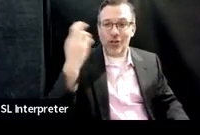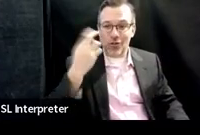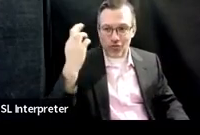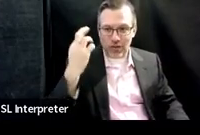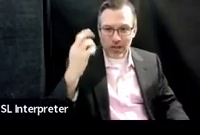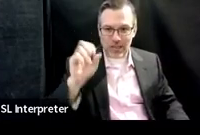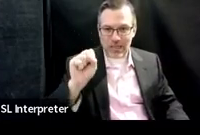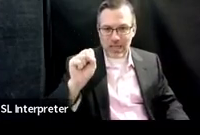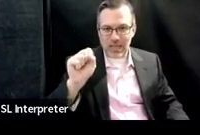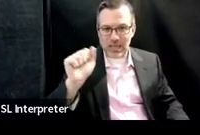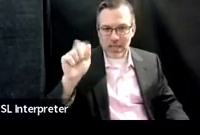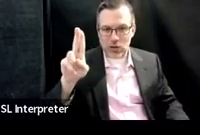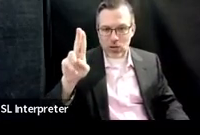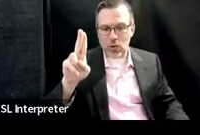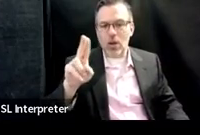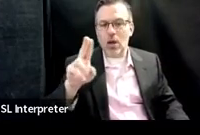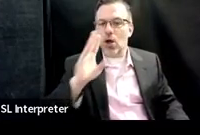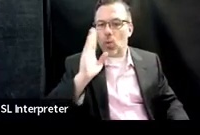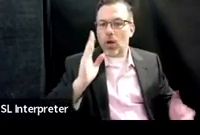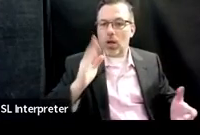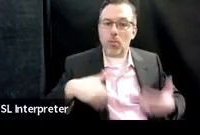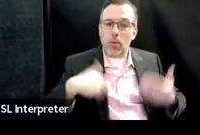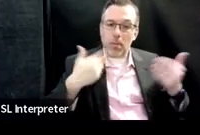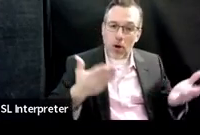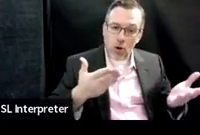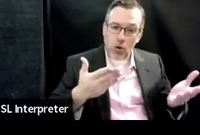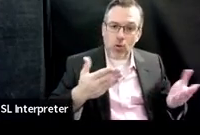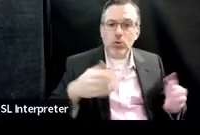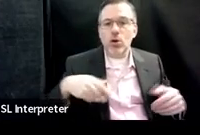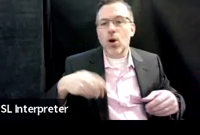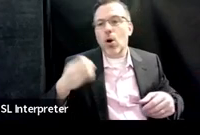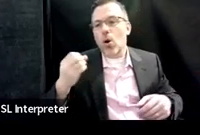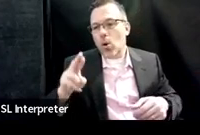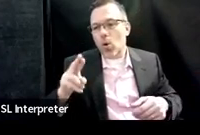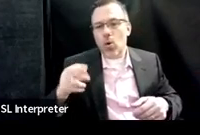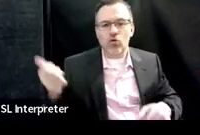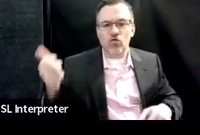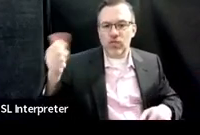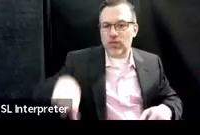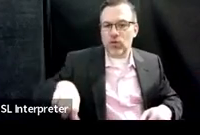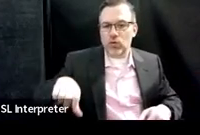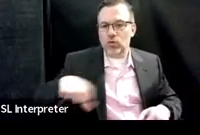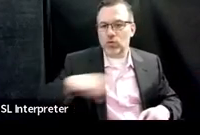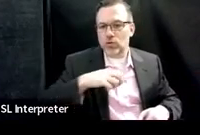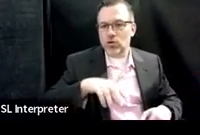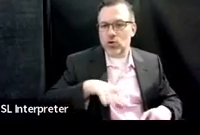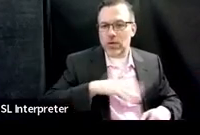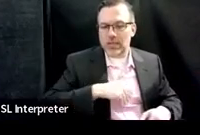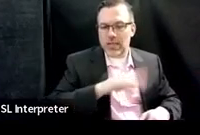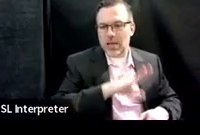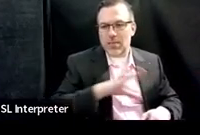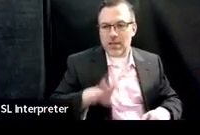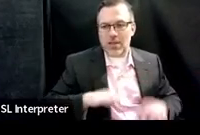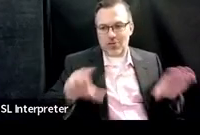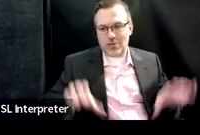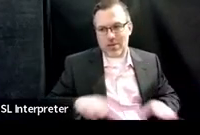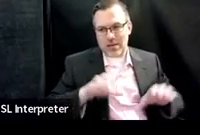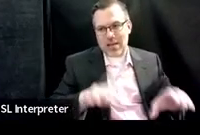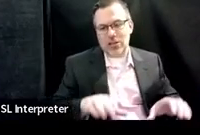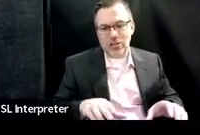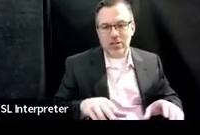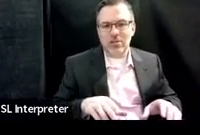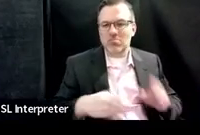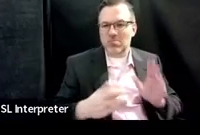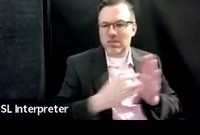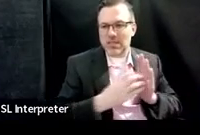above actions. So, and when they say the above actions, it's all that stuff that was determined and outlined in section